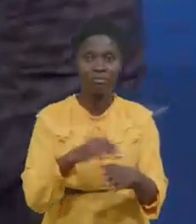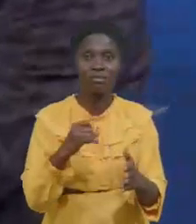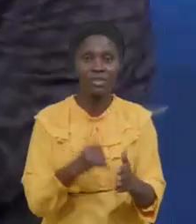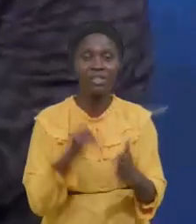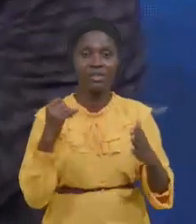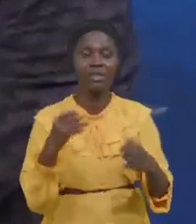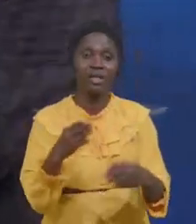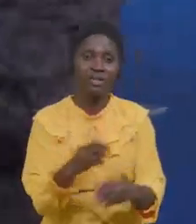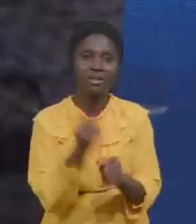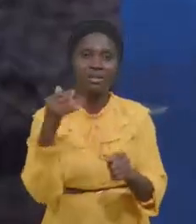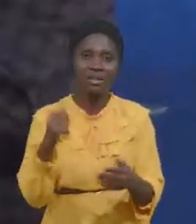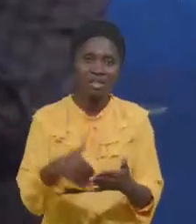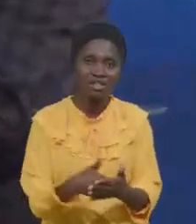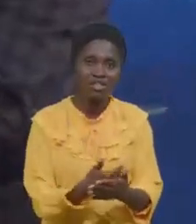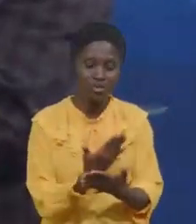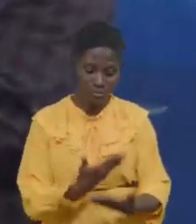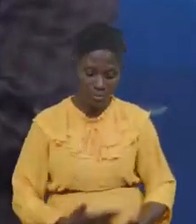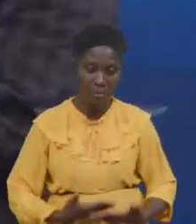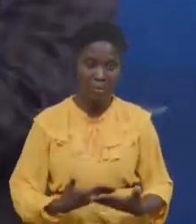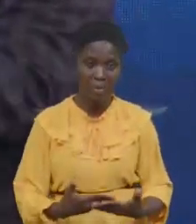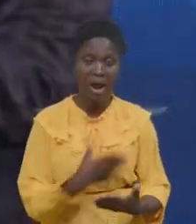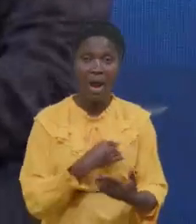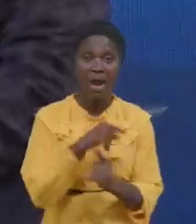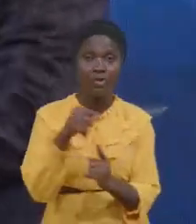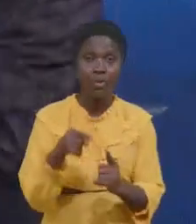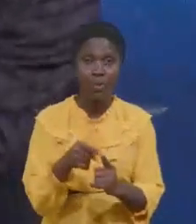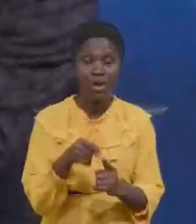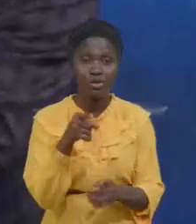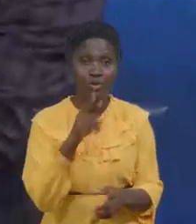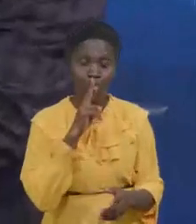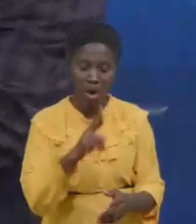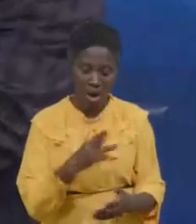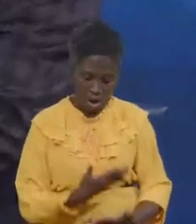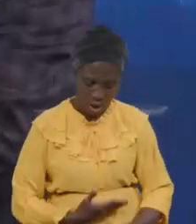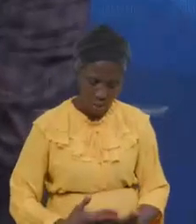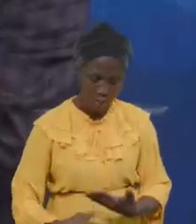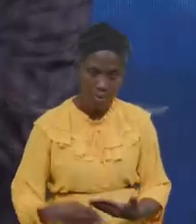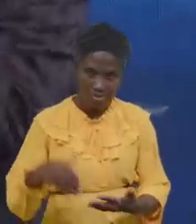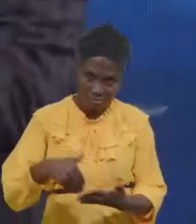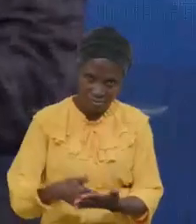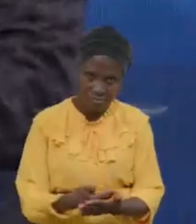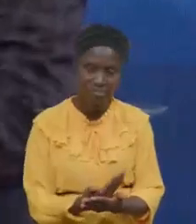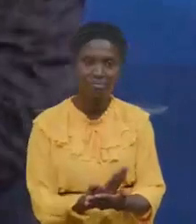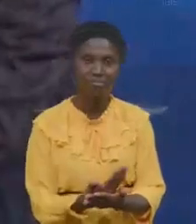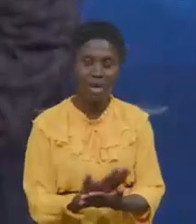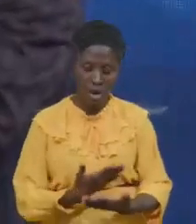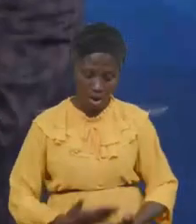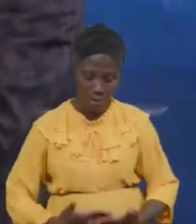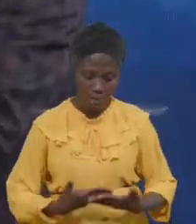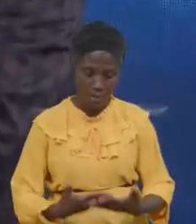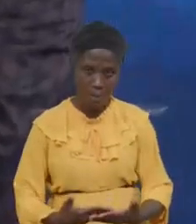new birth. And when you are born afresh,